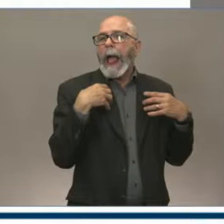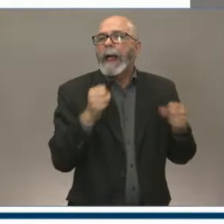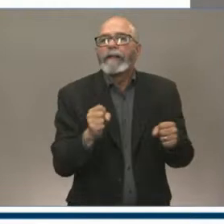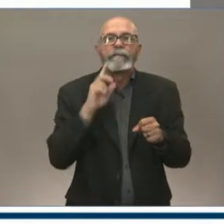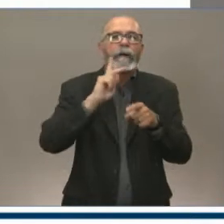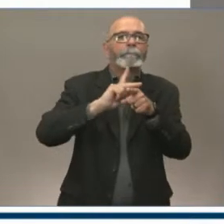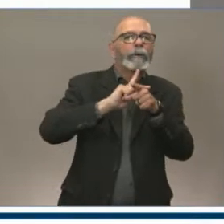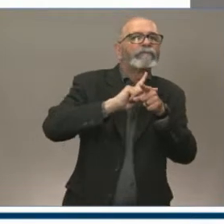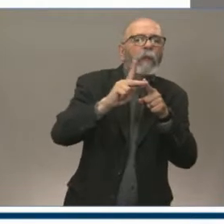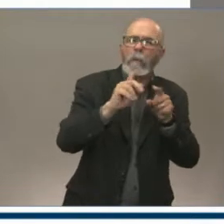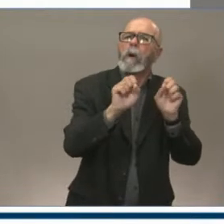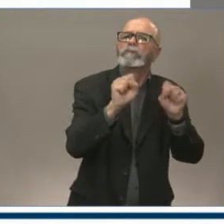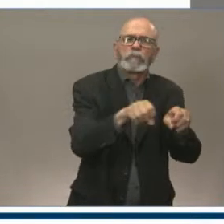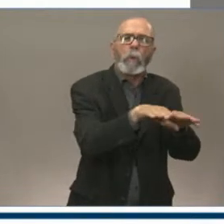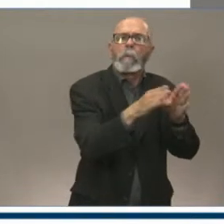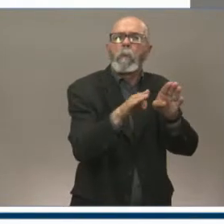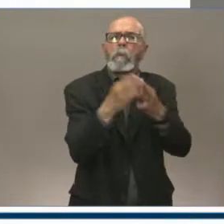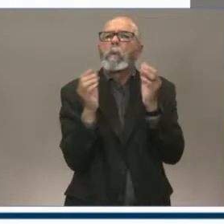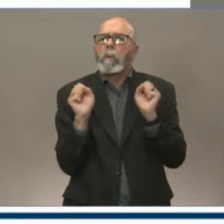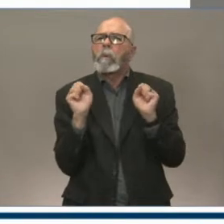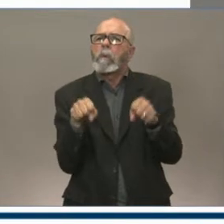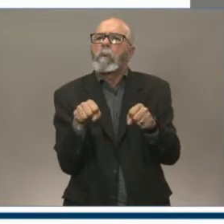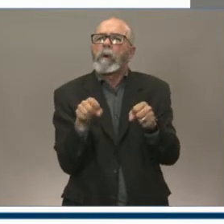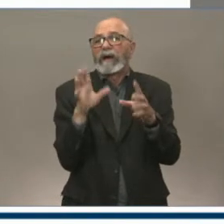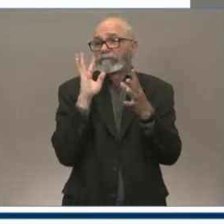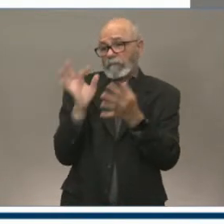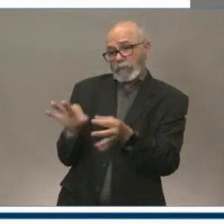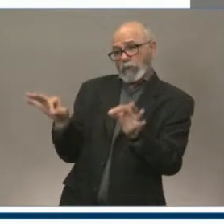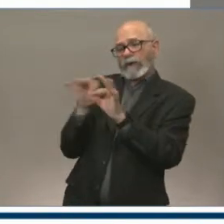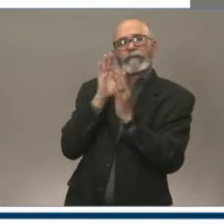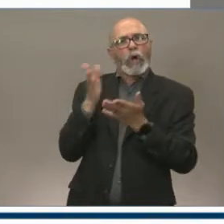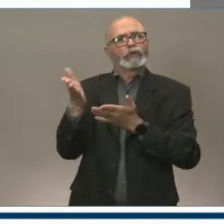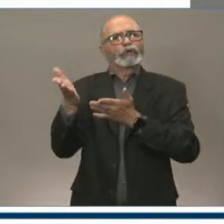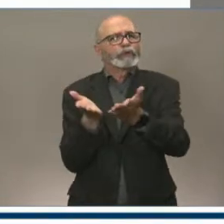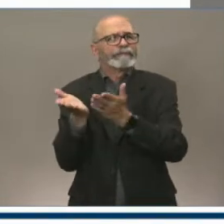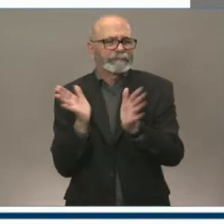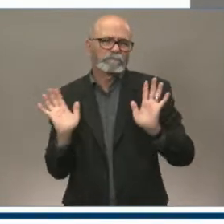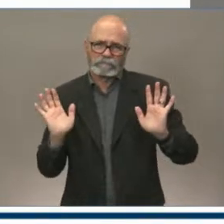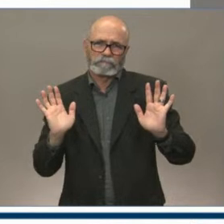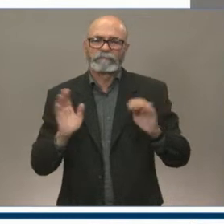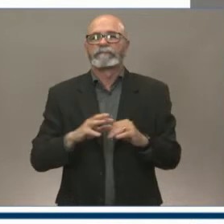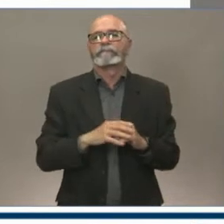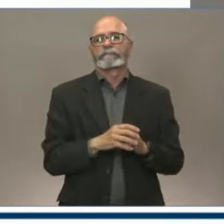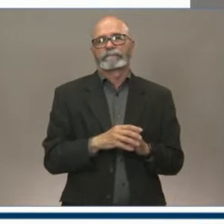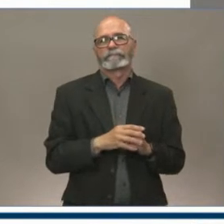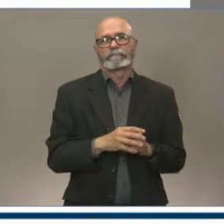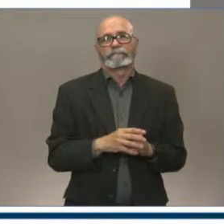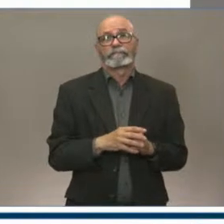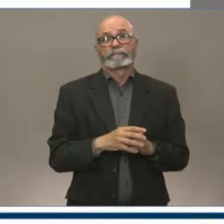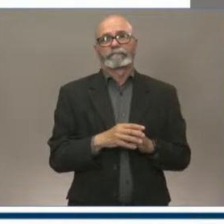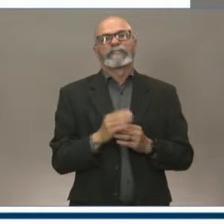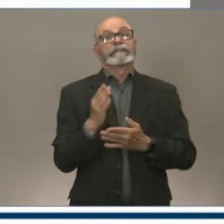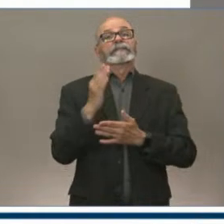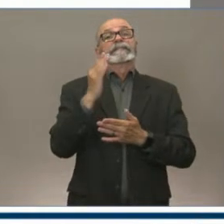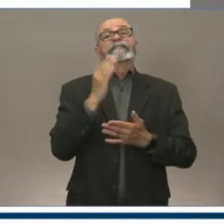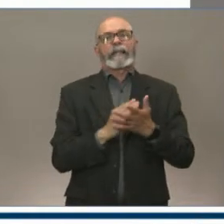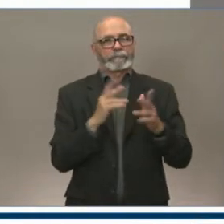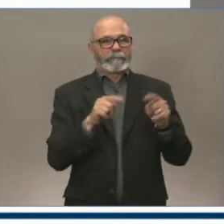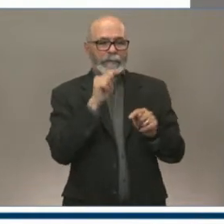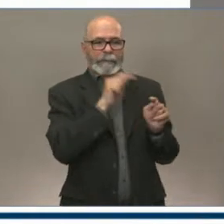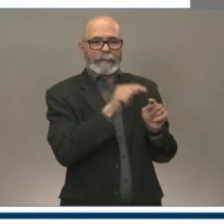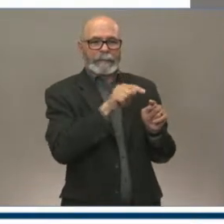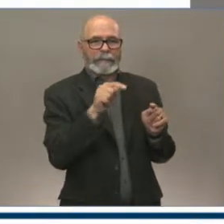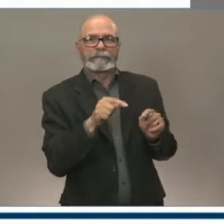provide important health services to Nova Scotians, but certainly those I've heard from many of those providers. It's their choice. If they